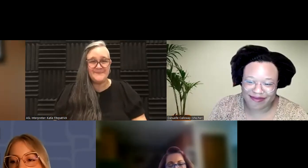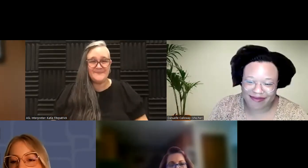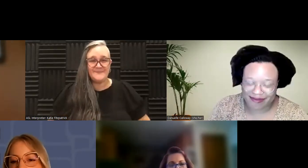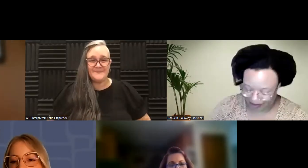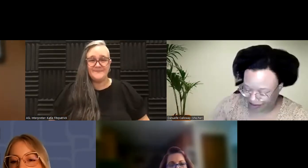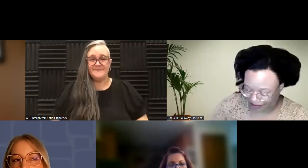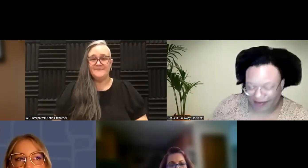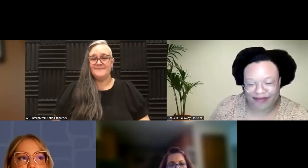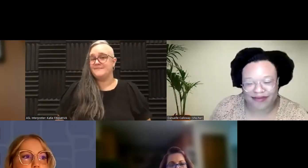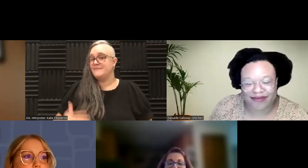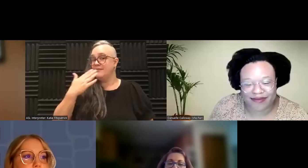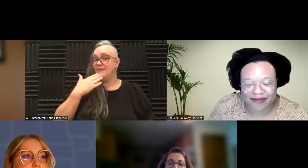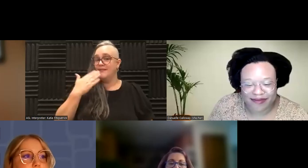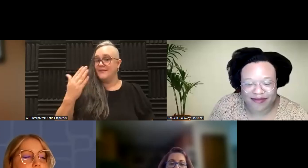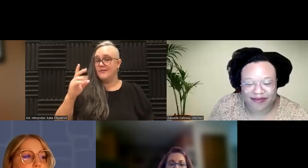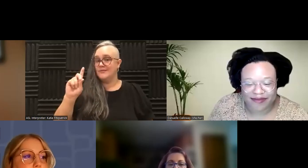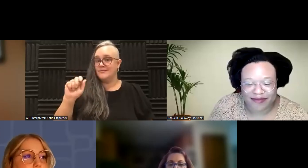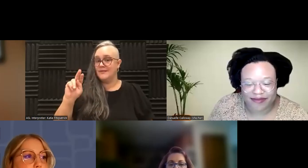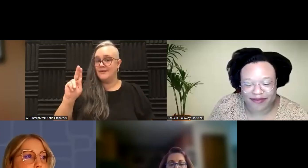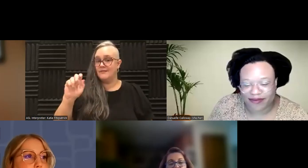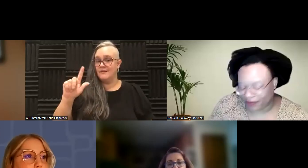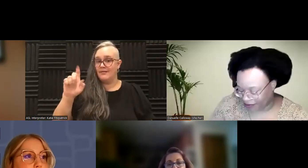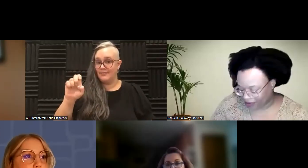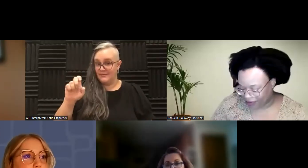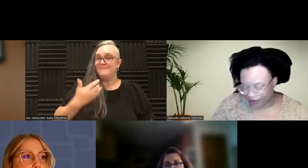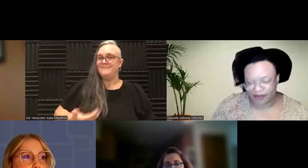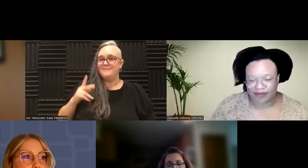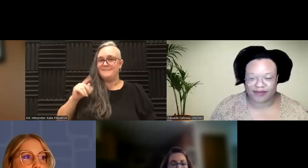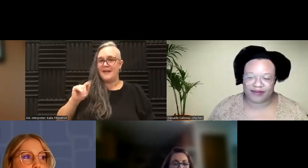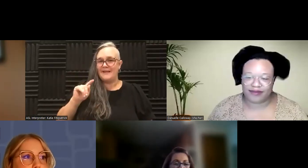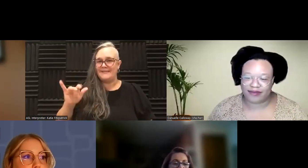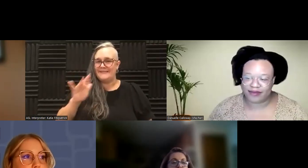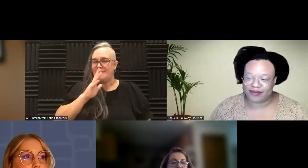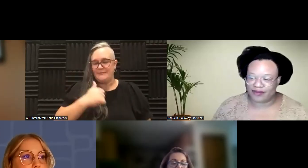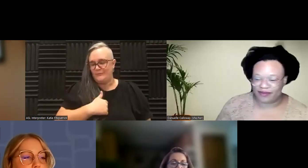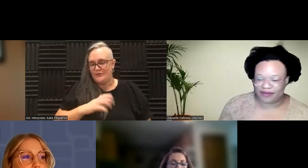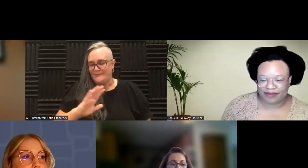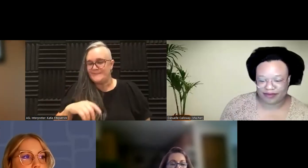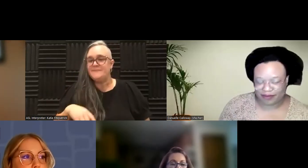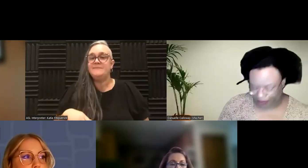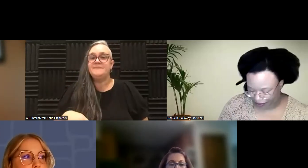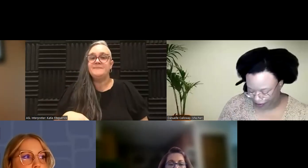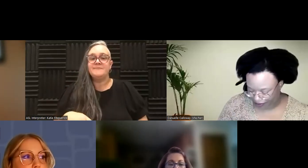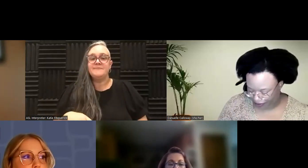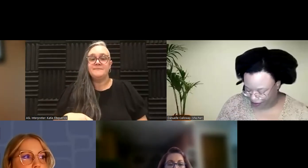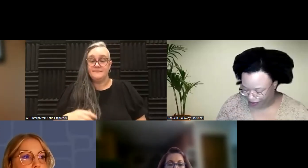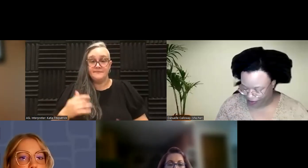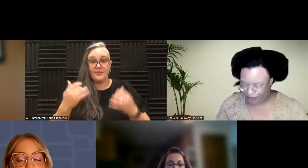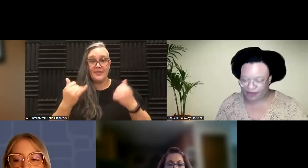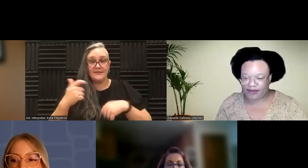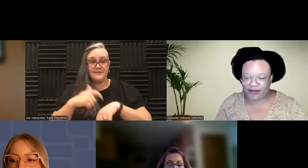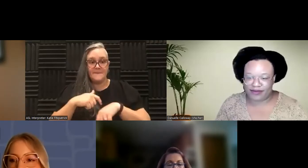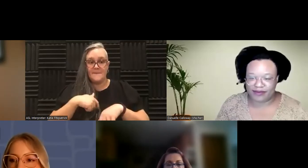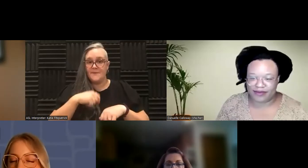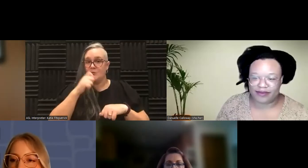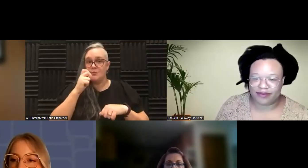Thank you, Danielle. So at this time, this is Patty speaking, sorry about that. So at this time, I do not